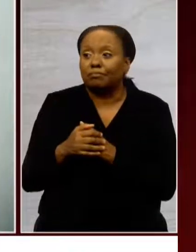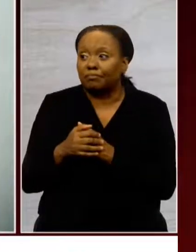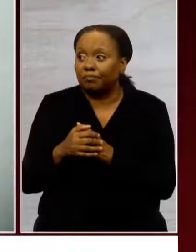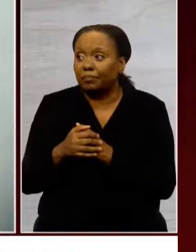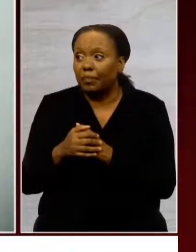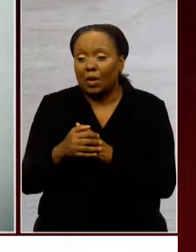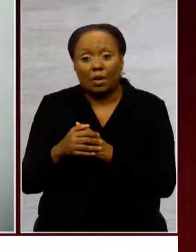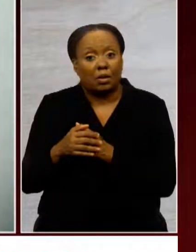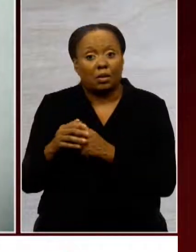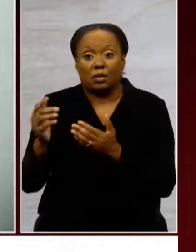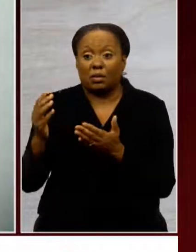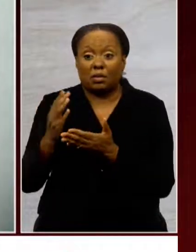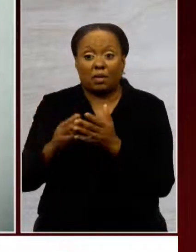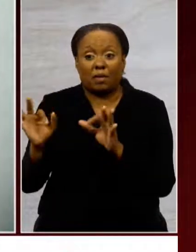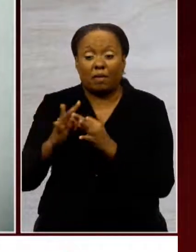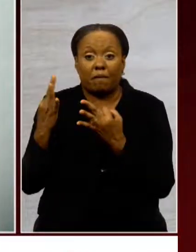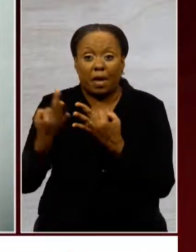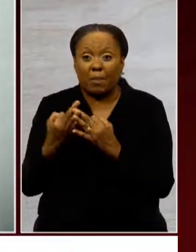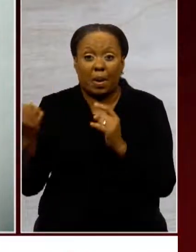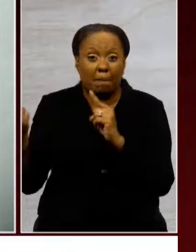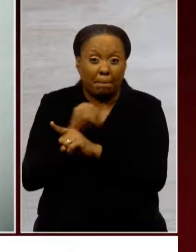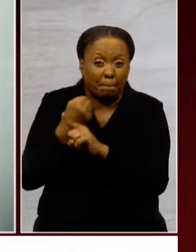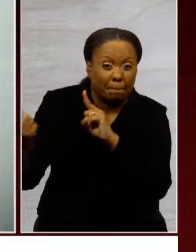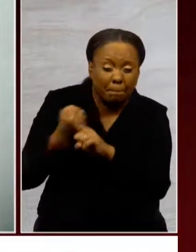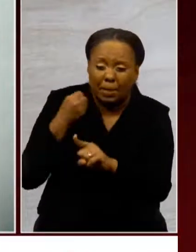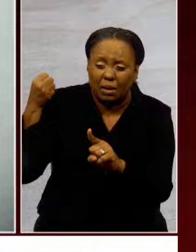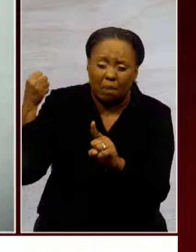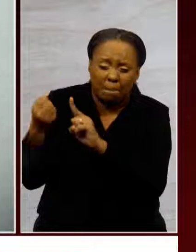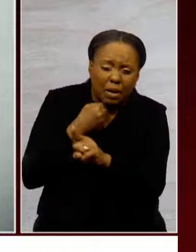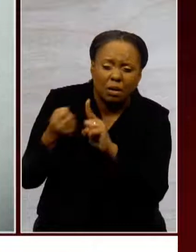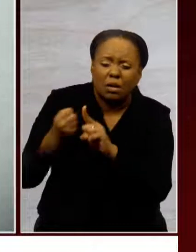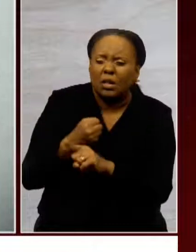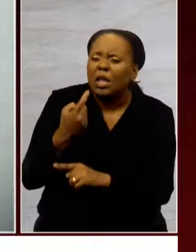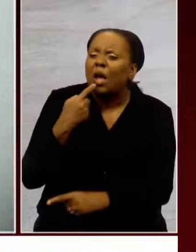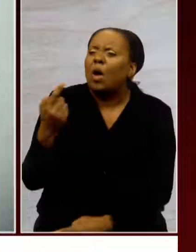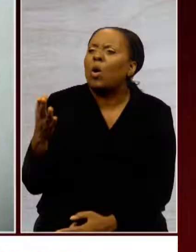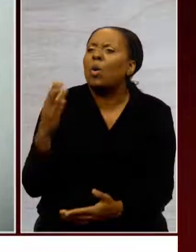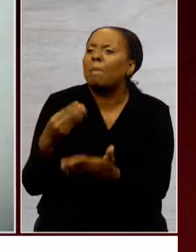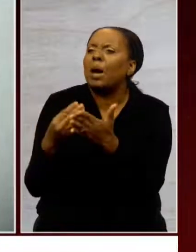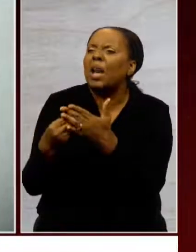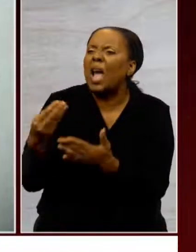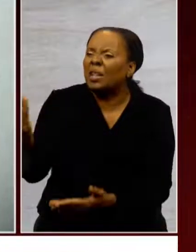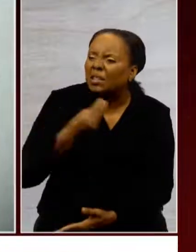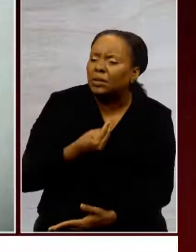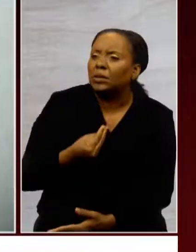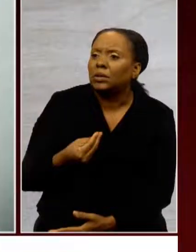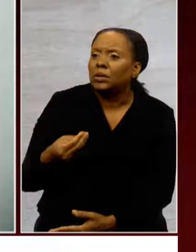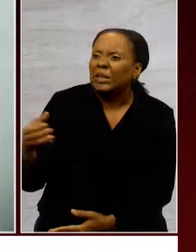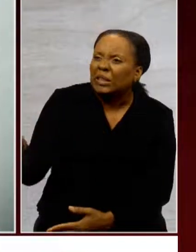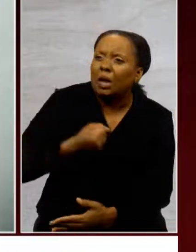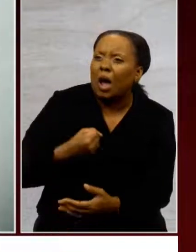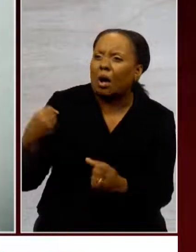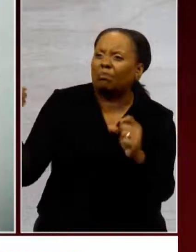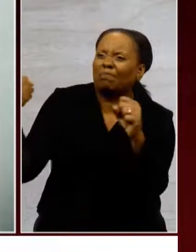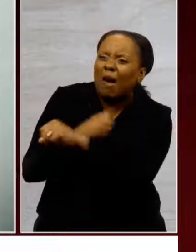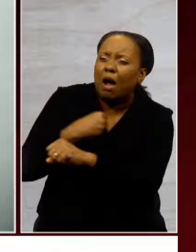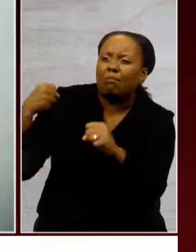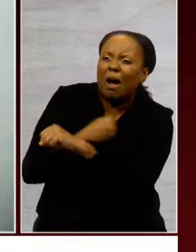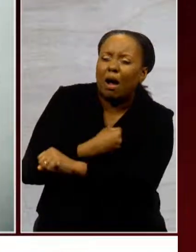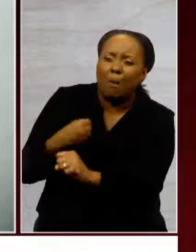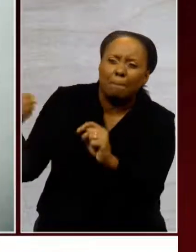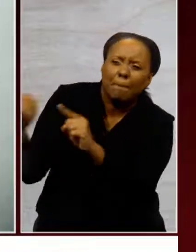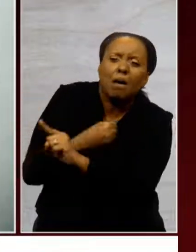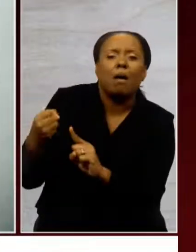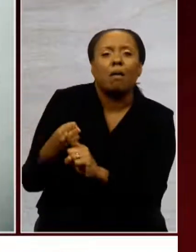stated their family members beat them if they don't hand over the money. So you would want to be able to keep those kinds of information